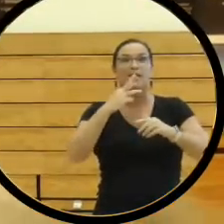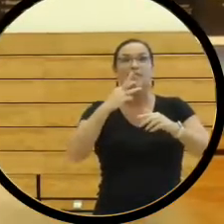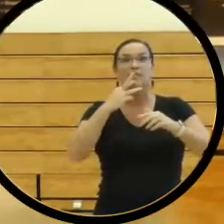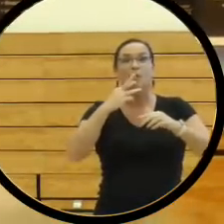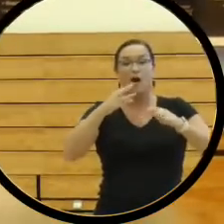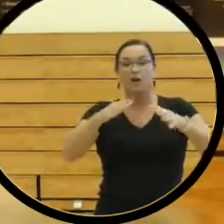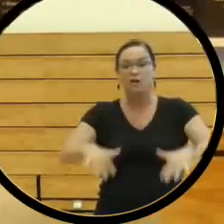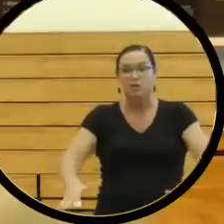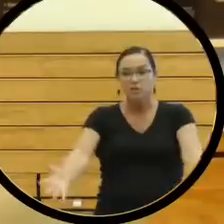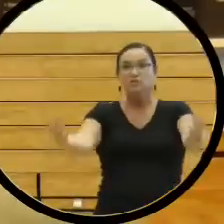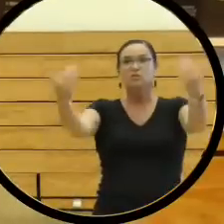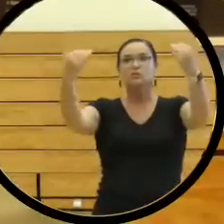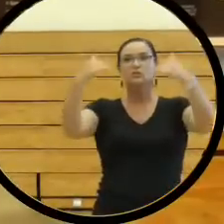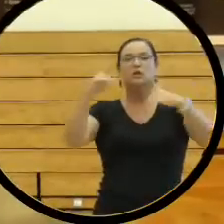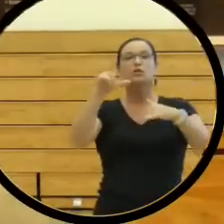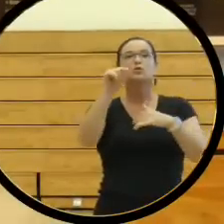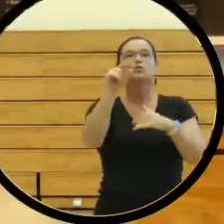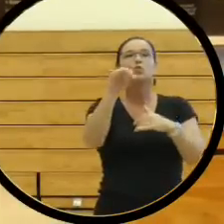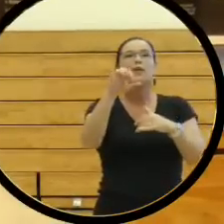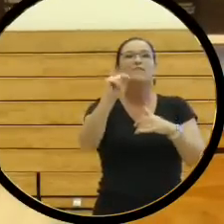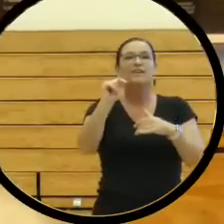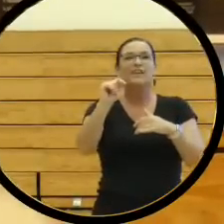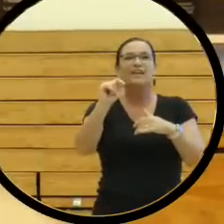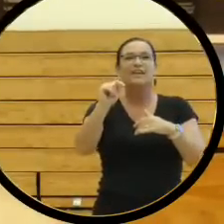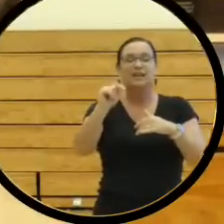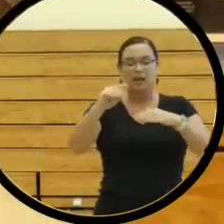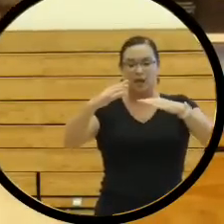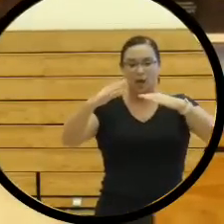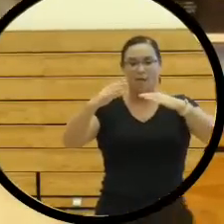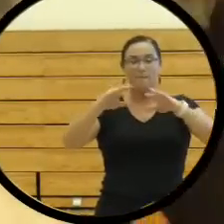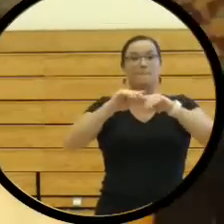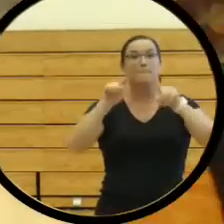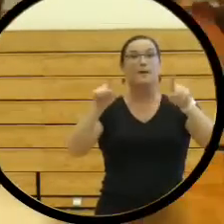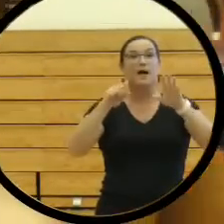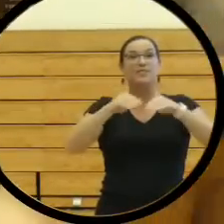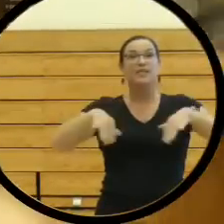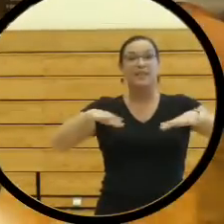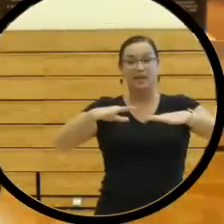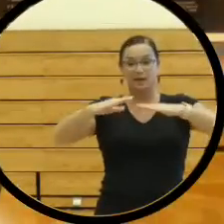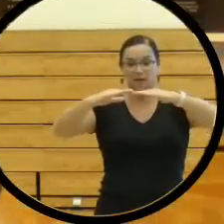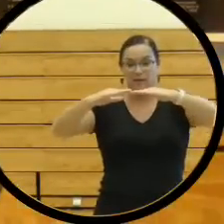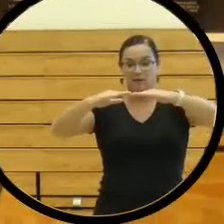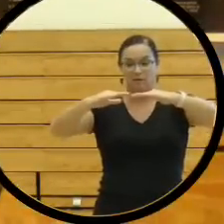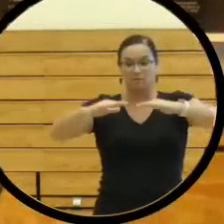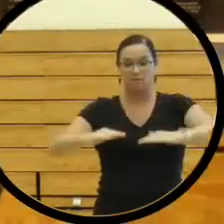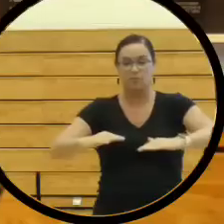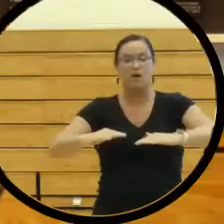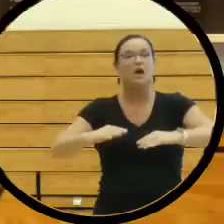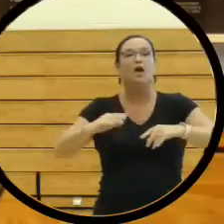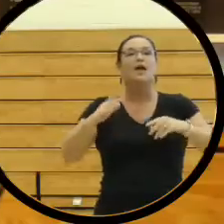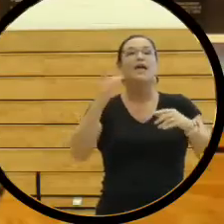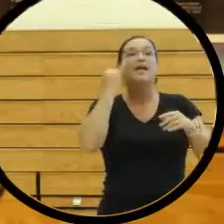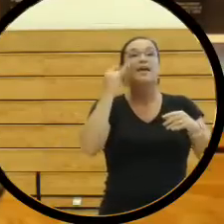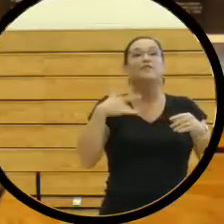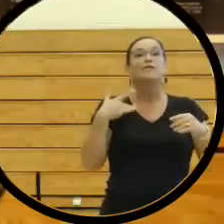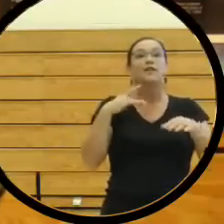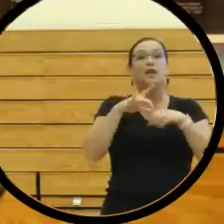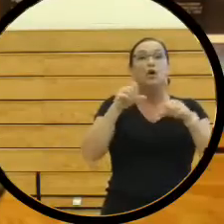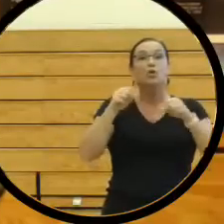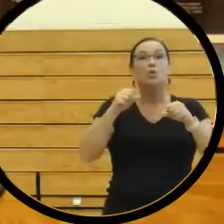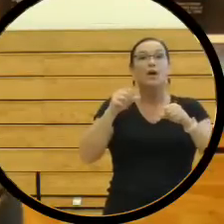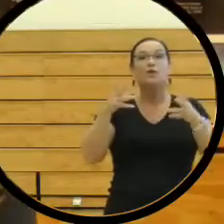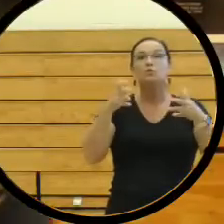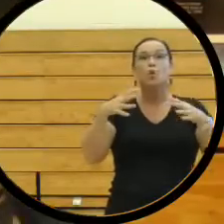high, but the ground surface also dropped. So if you feel a strong earthquake, you want to get away from the coast as fast as you